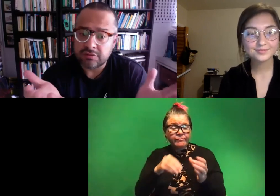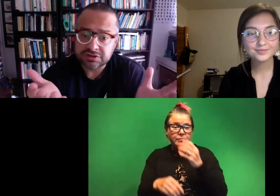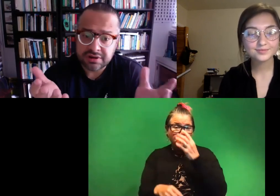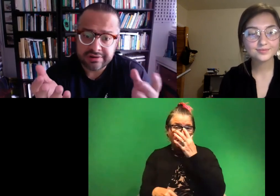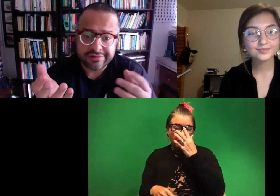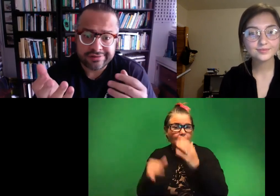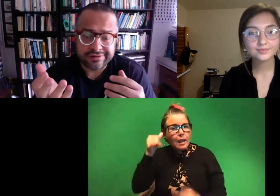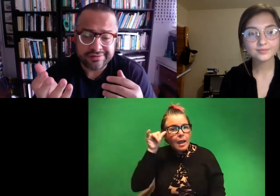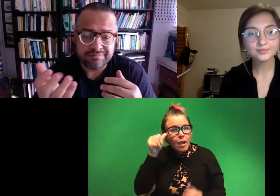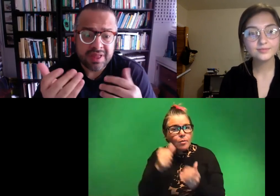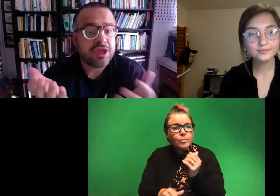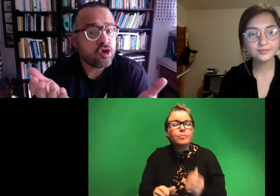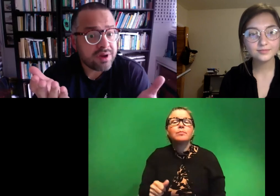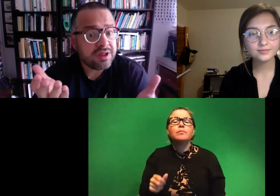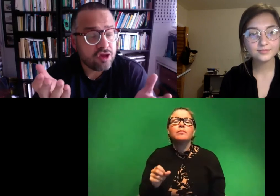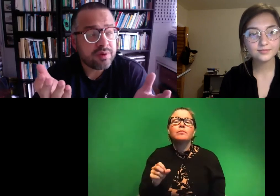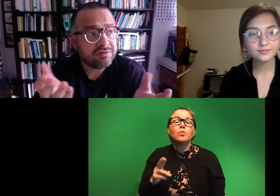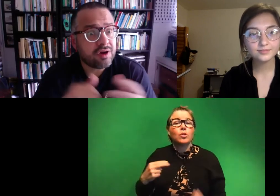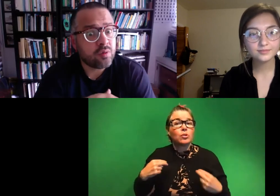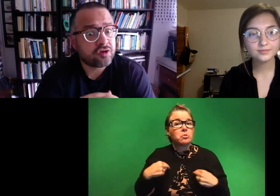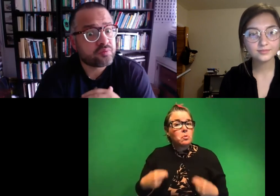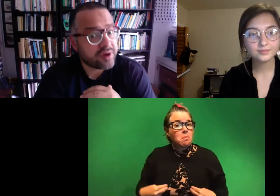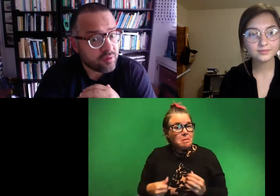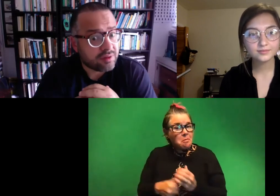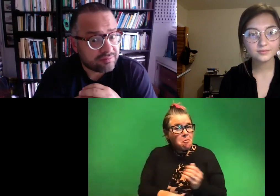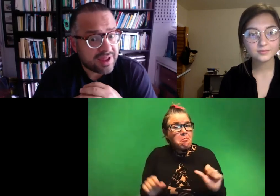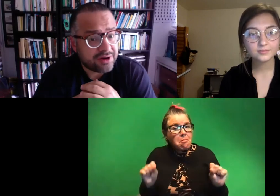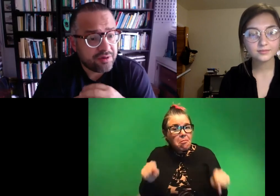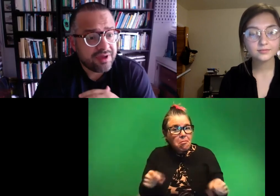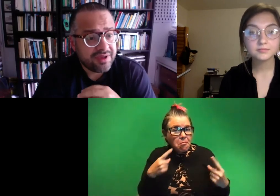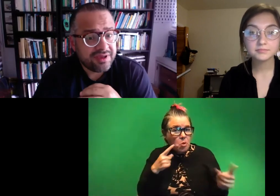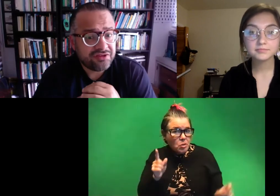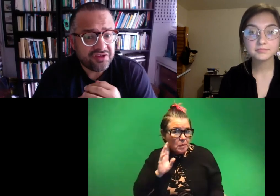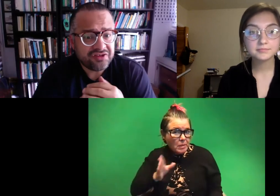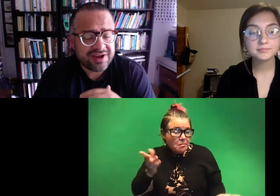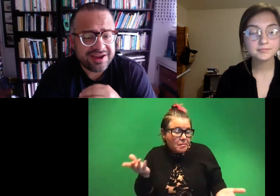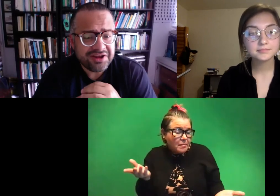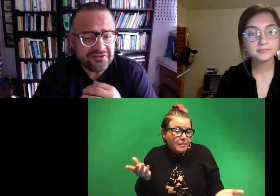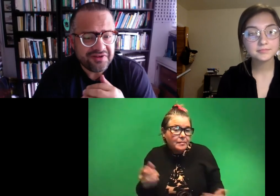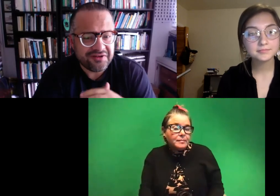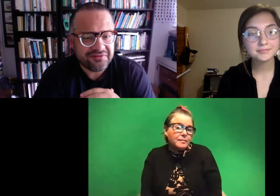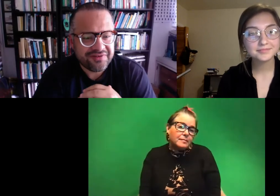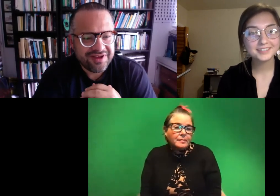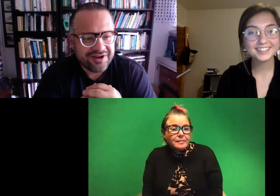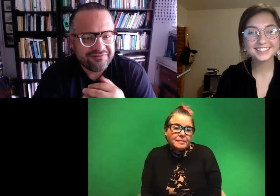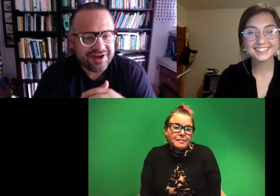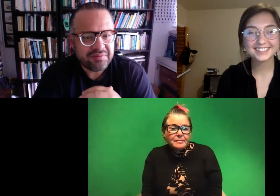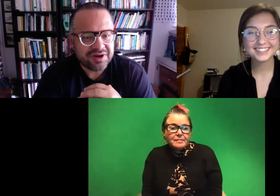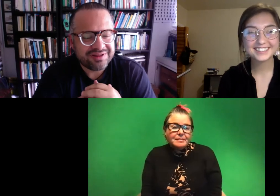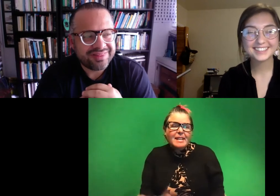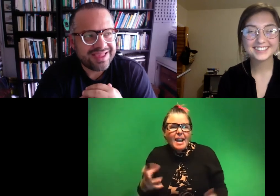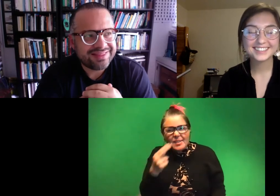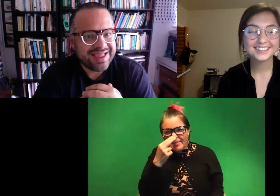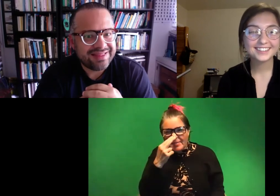like cow dung or human dung works pretty well. I don't know. It's a kind of funny,